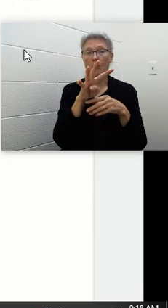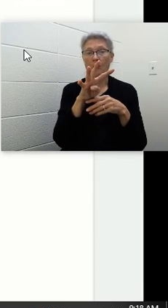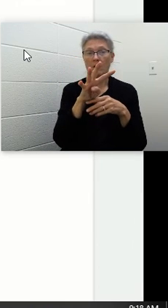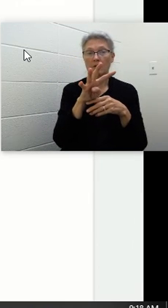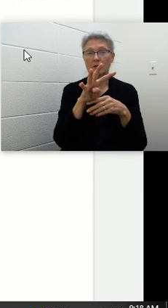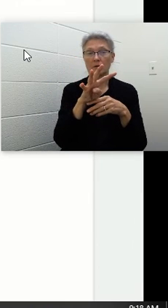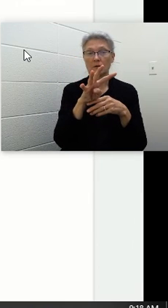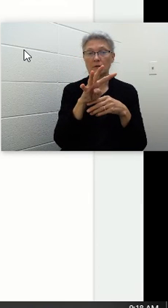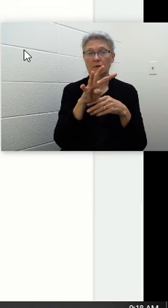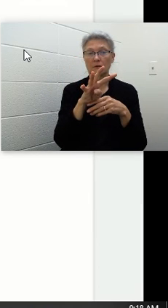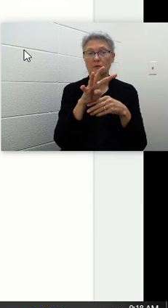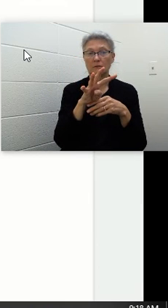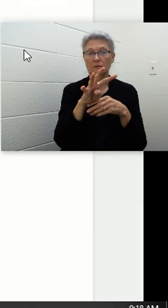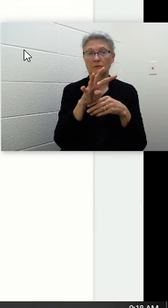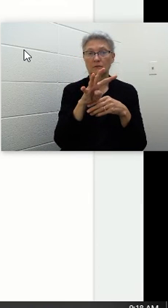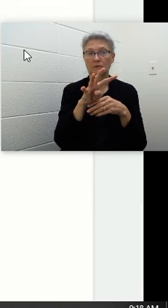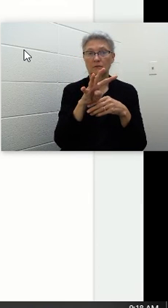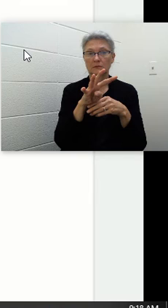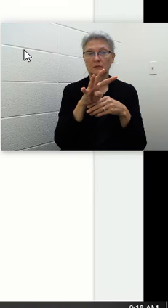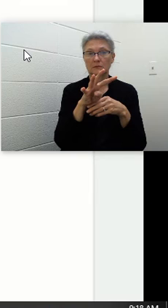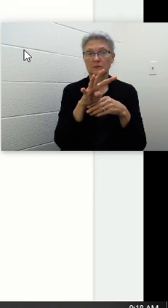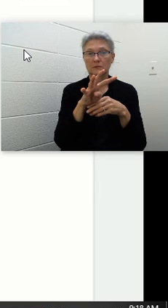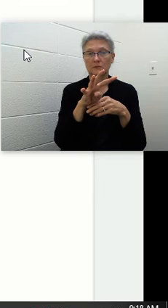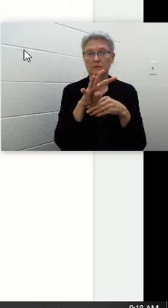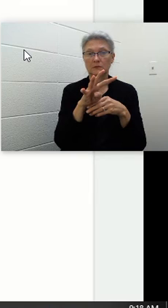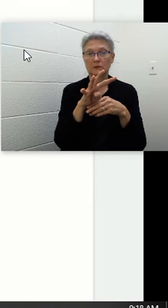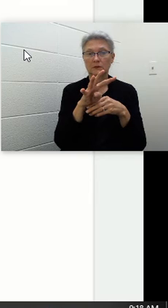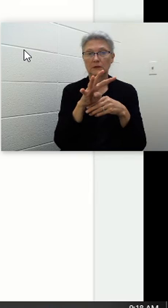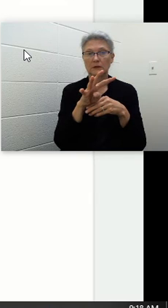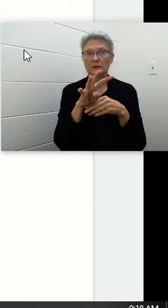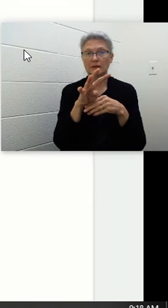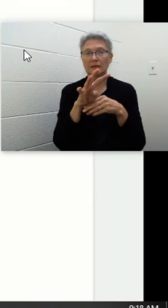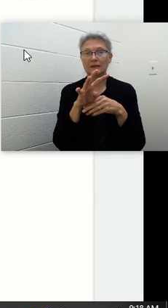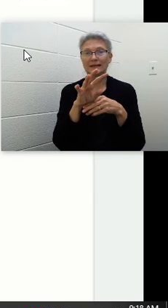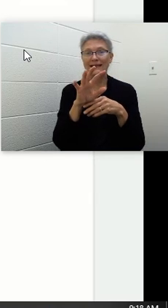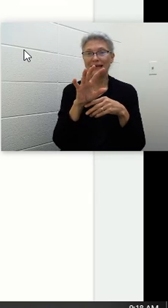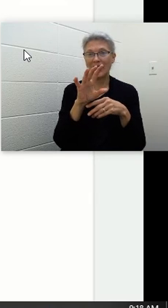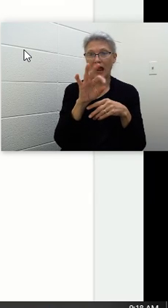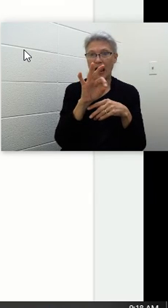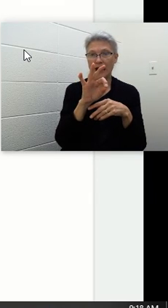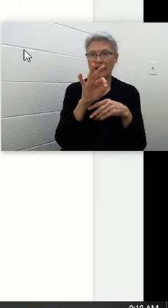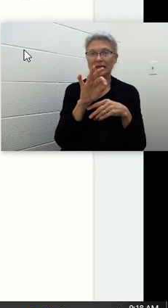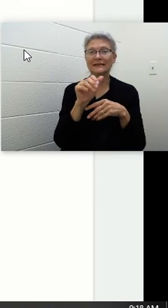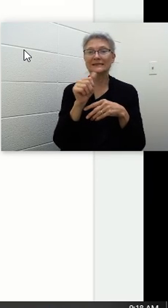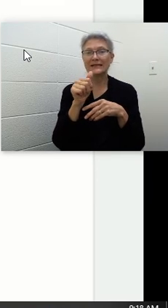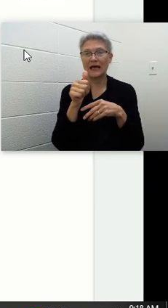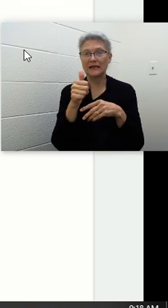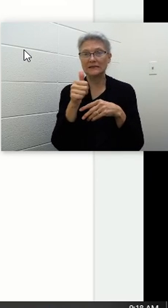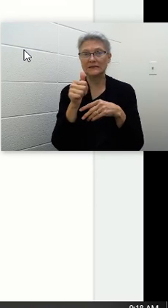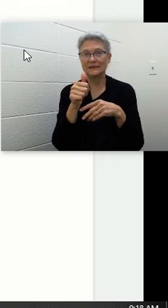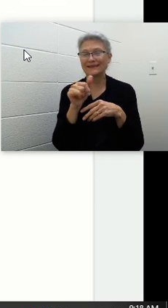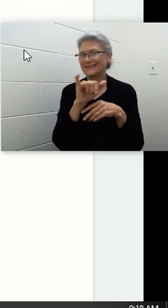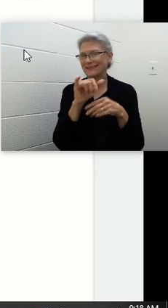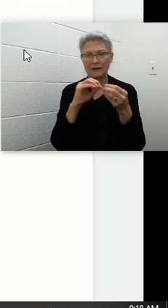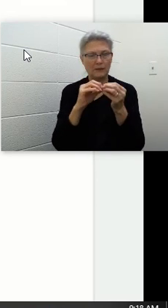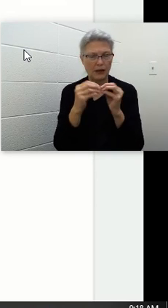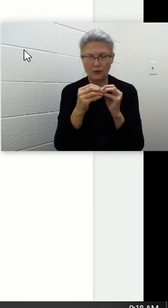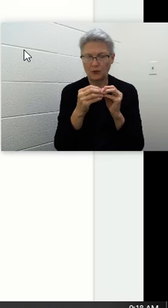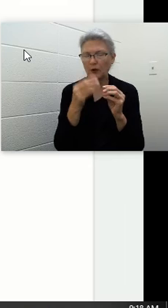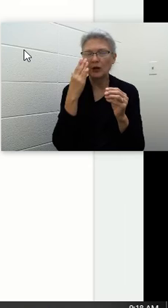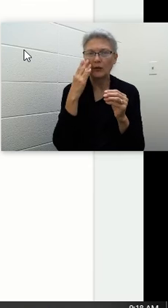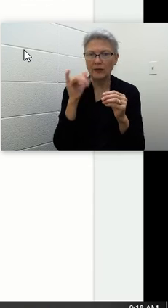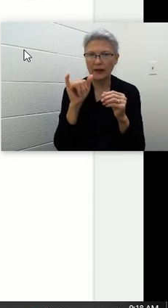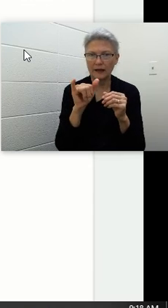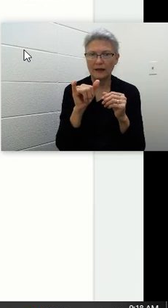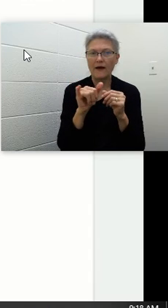4, and I'm going to rewrite it actually as 9 tens. It's the same number. We've learned that in place